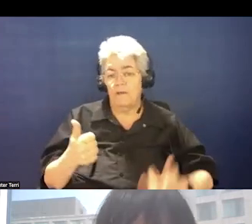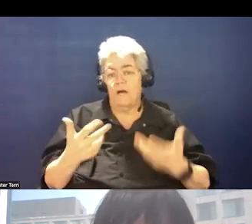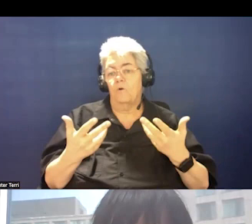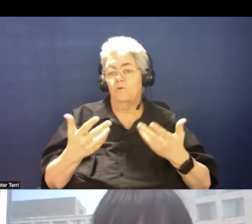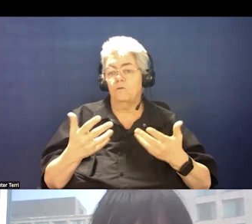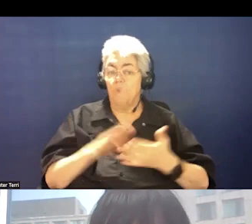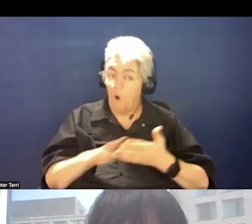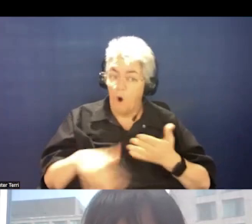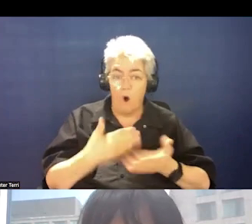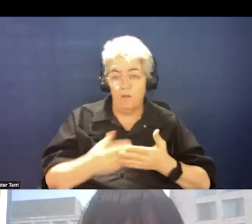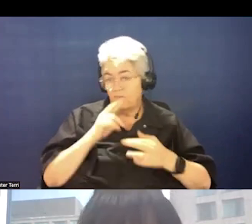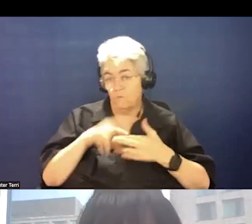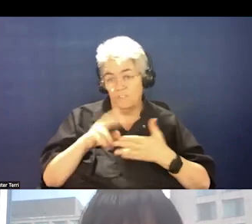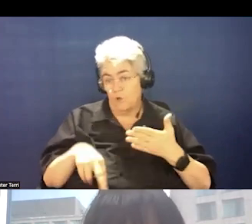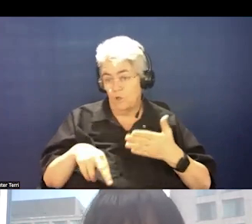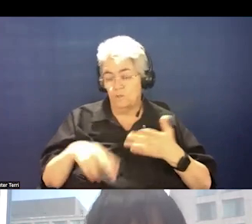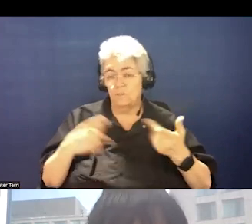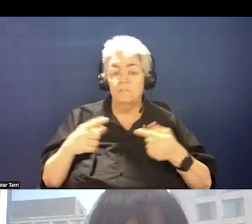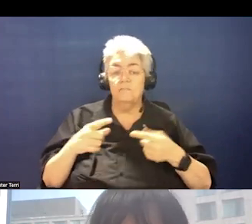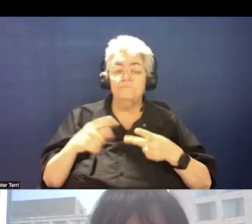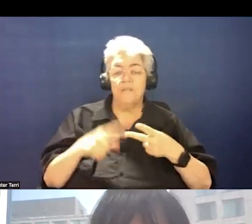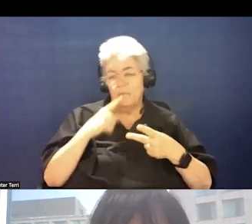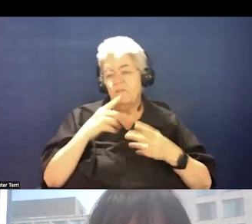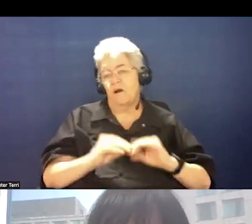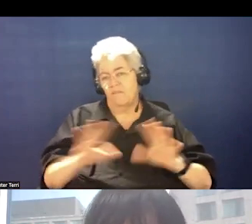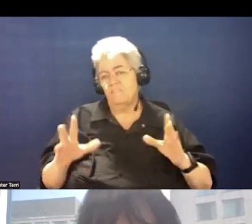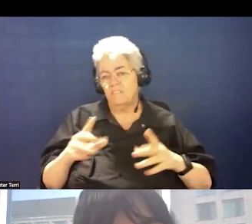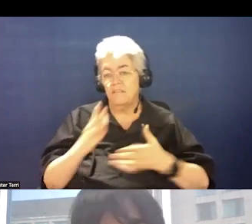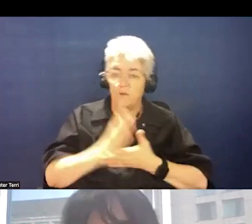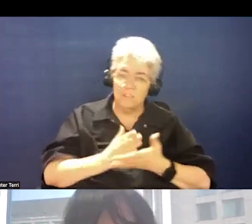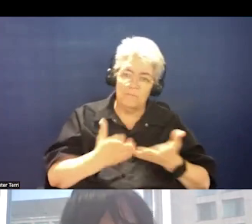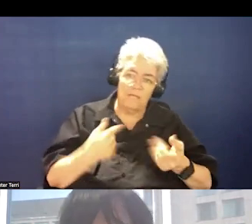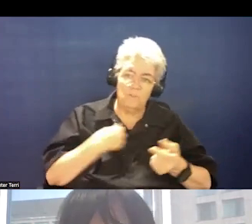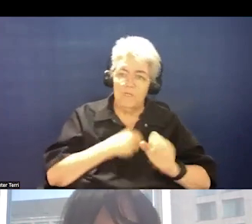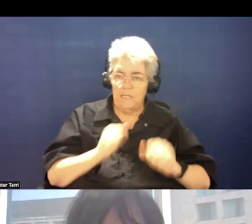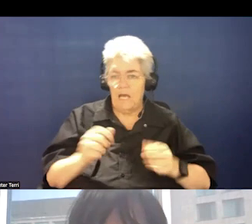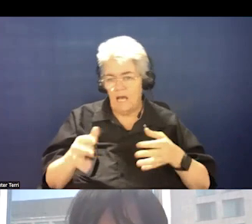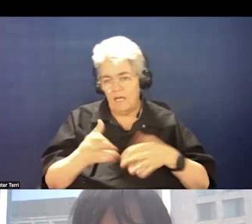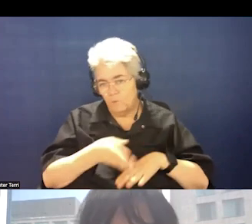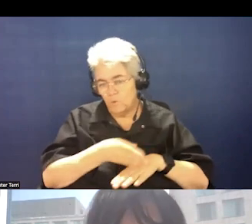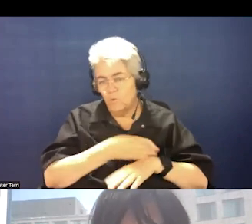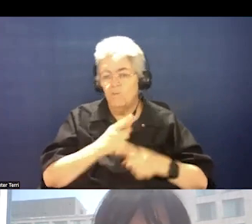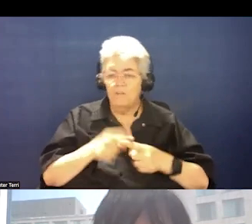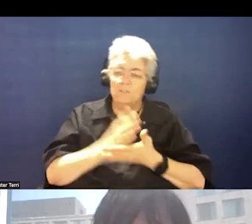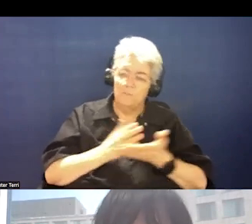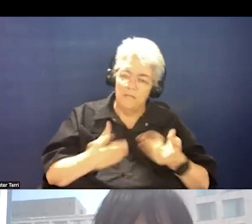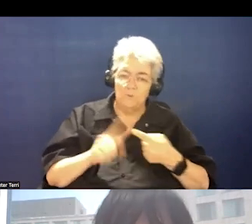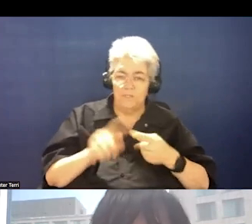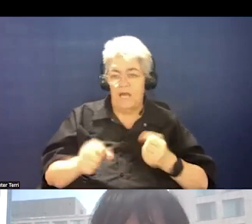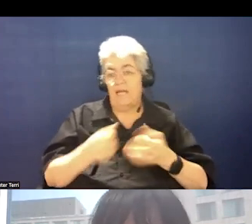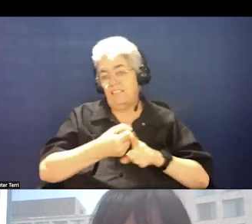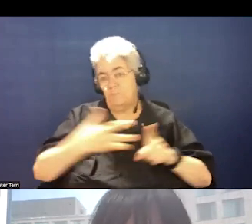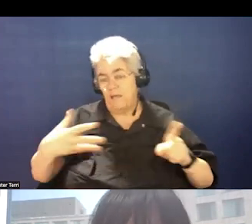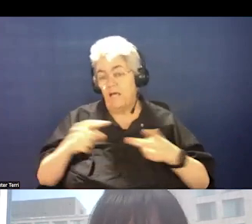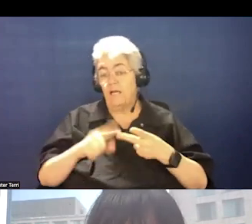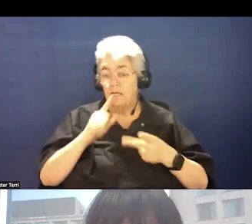pretty much all of the results that have been shared out. Obviously, there are elements for improvement. There are areas that we can work on expanding. And as